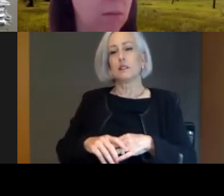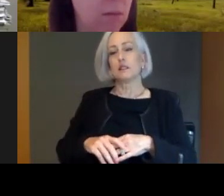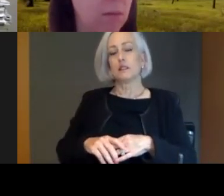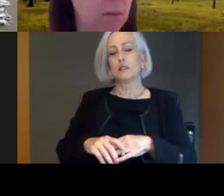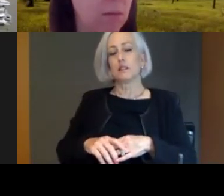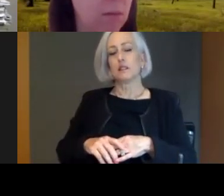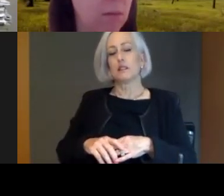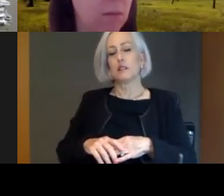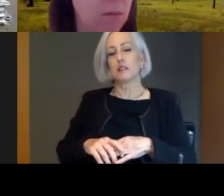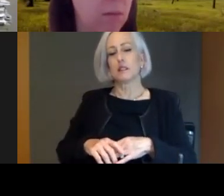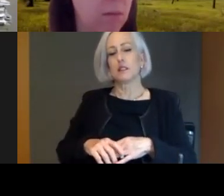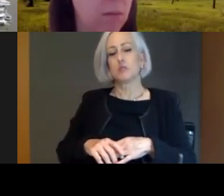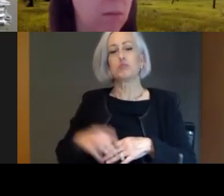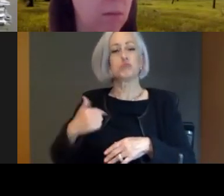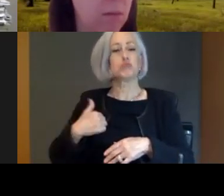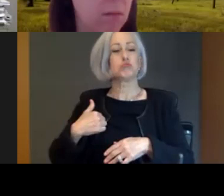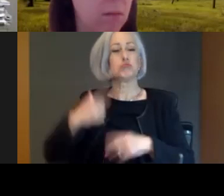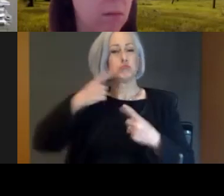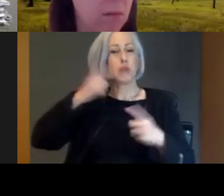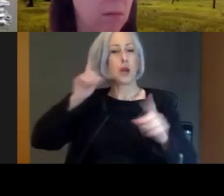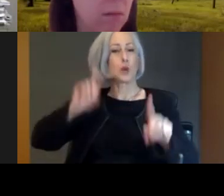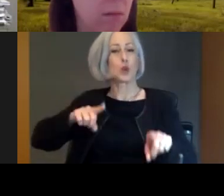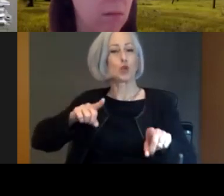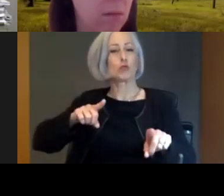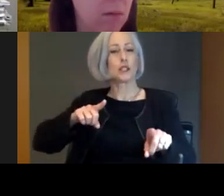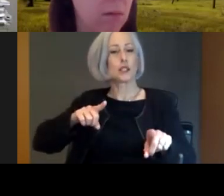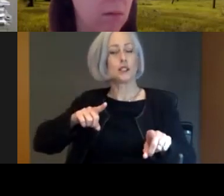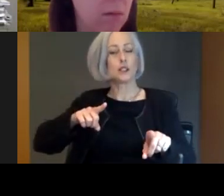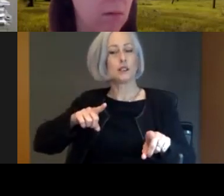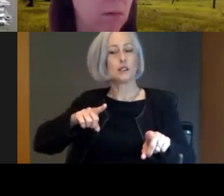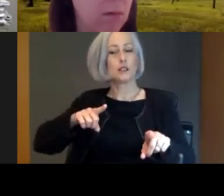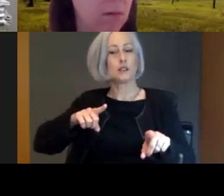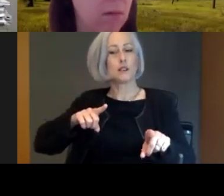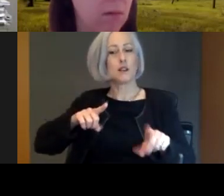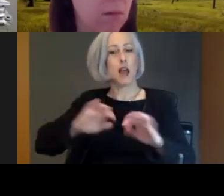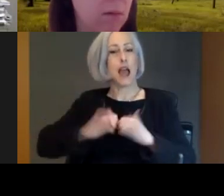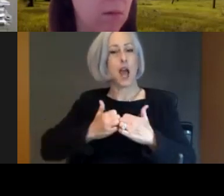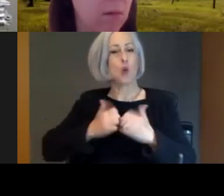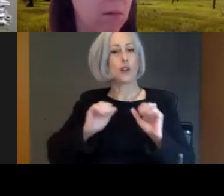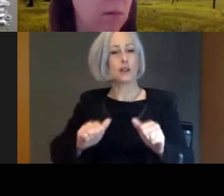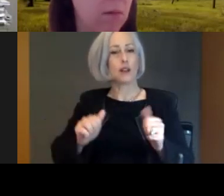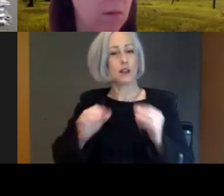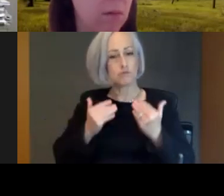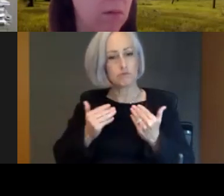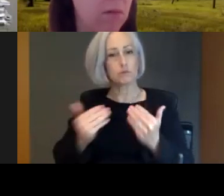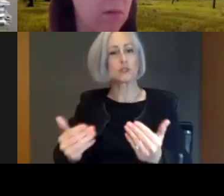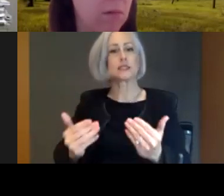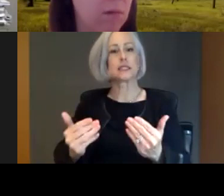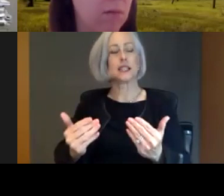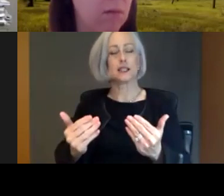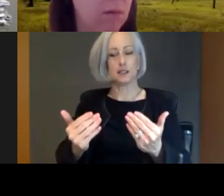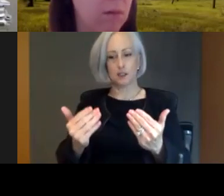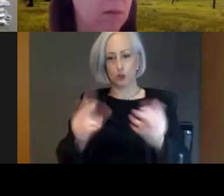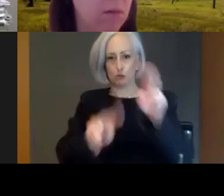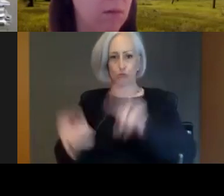Well, I would certainly agree with you that that's a step forward in trying to measure outcomes, the result